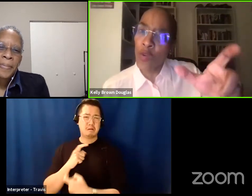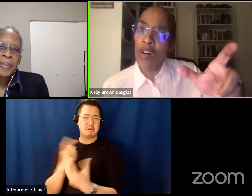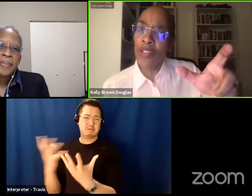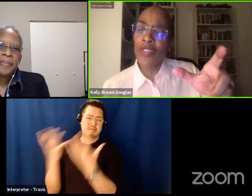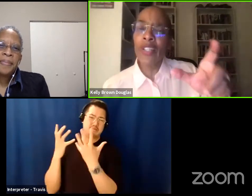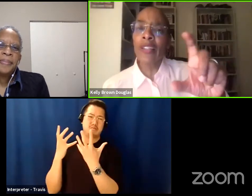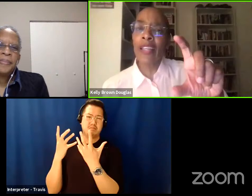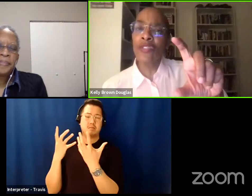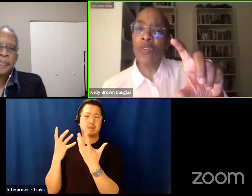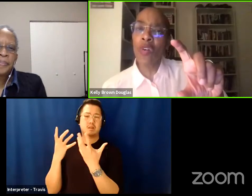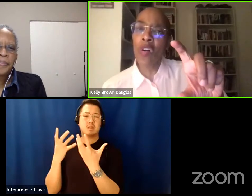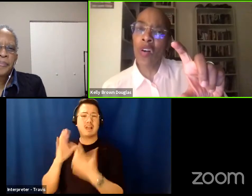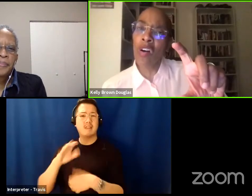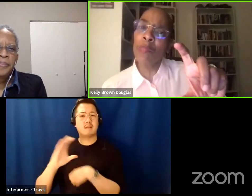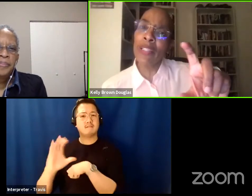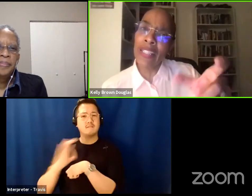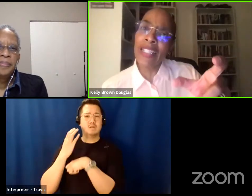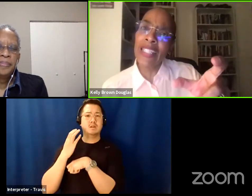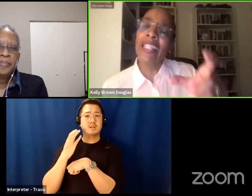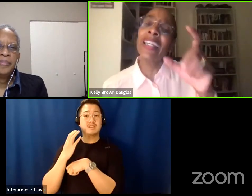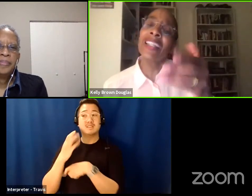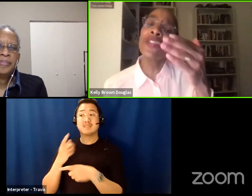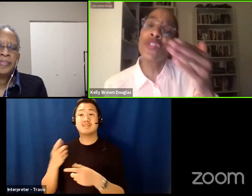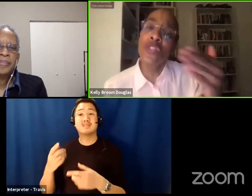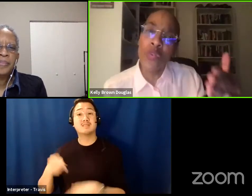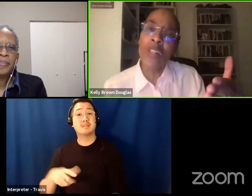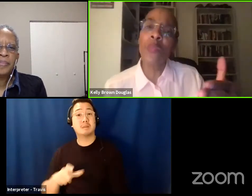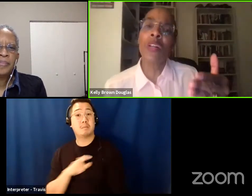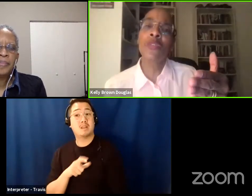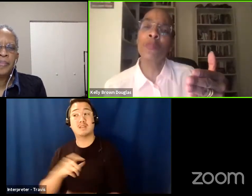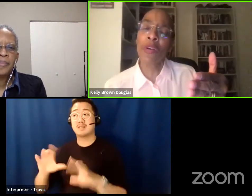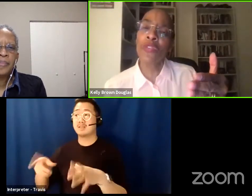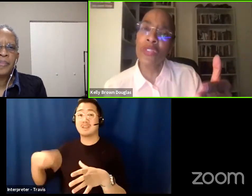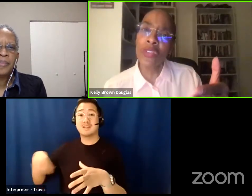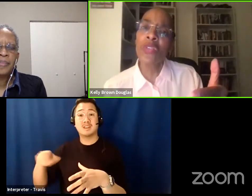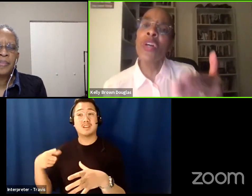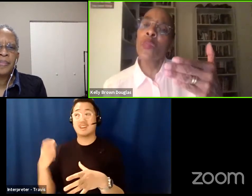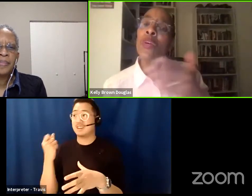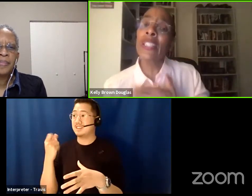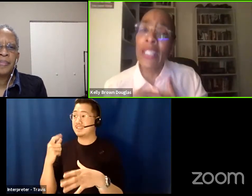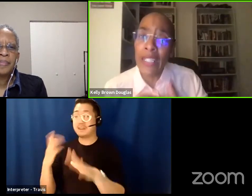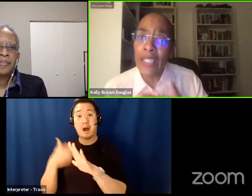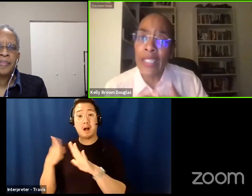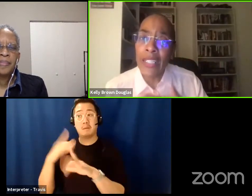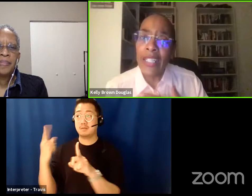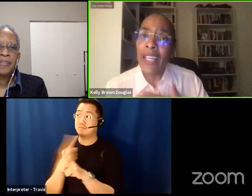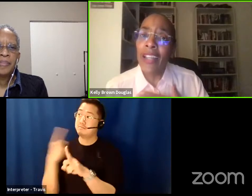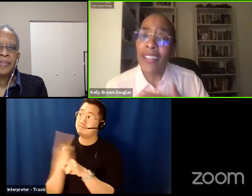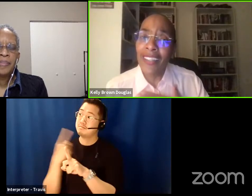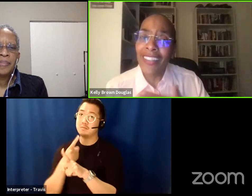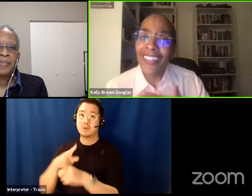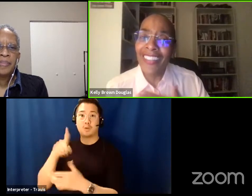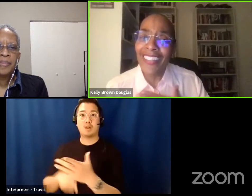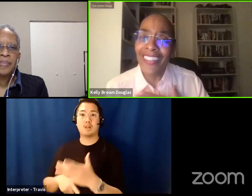This force that you all call policing, it is doing what it's supposed to do, which is